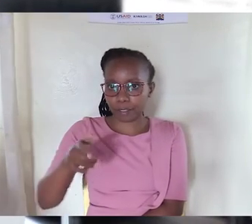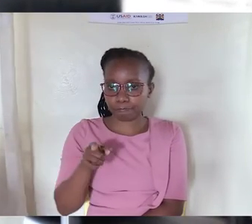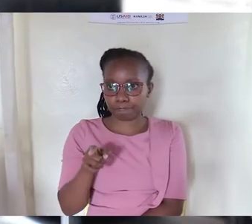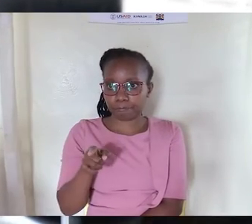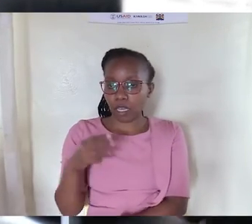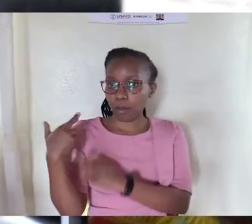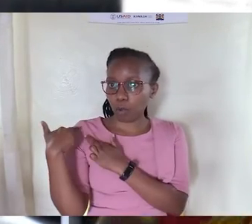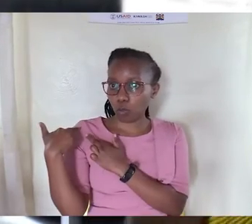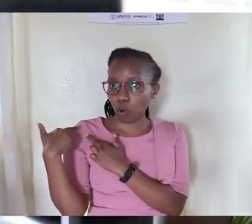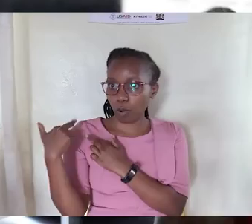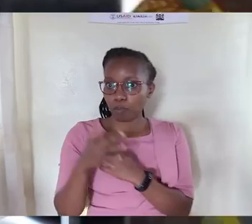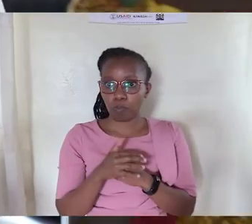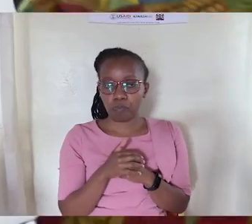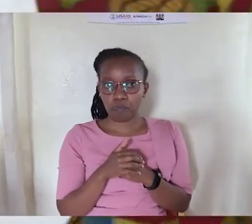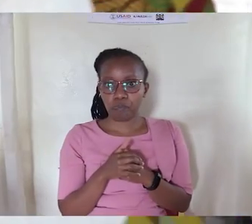primaries,